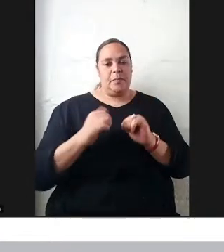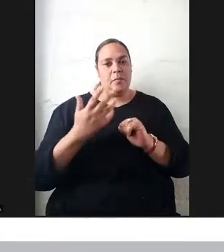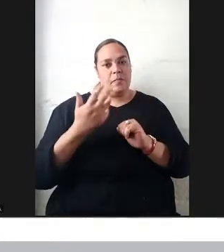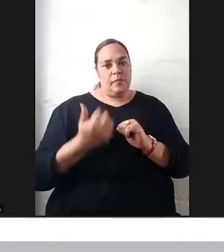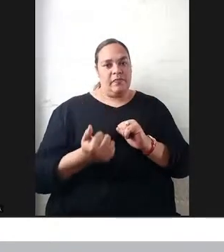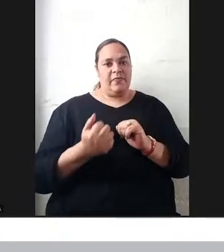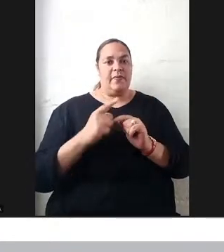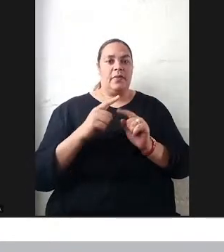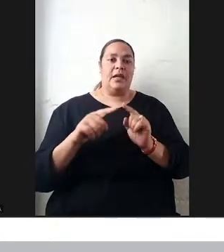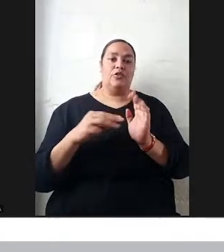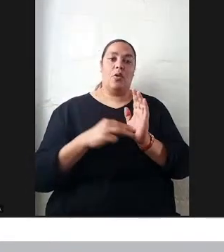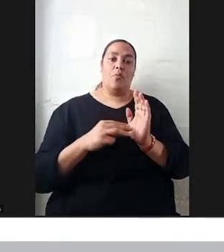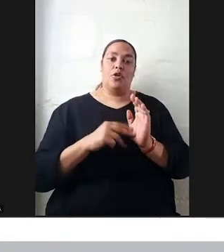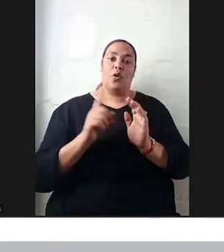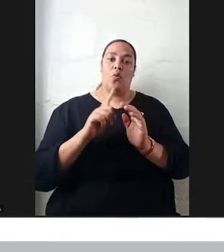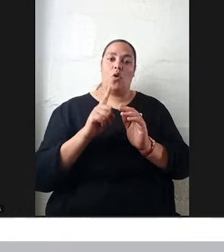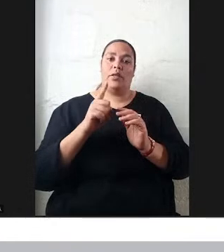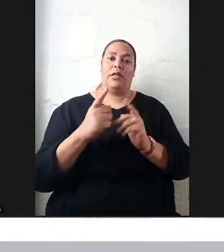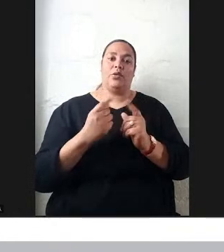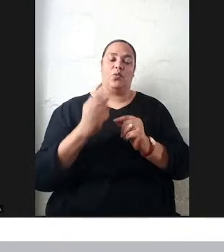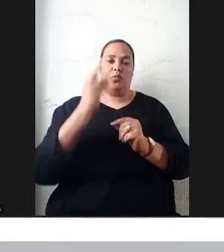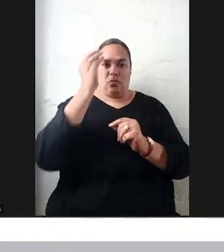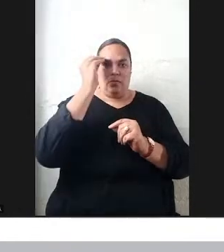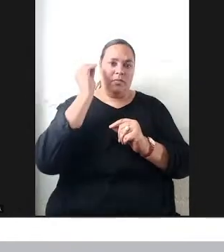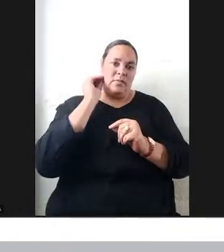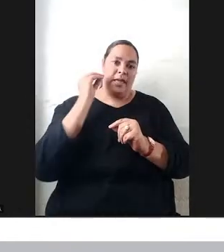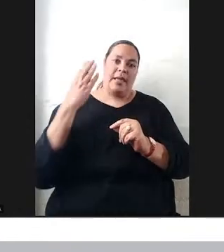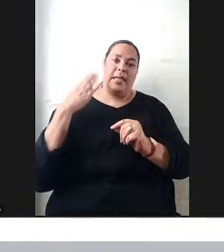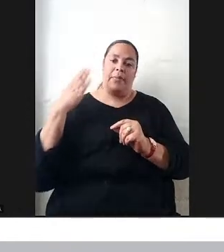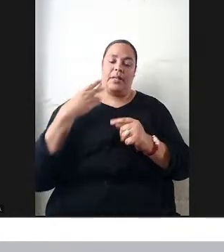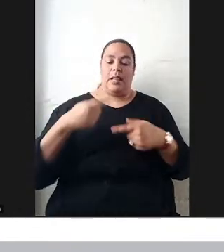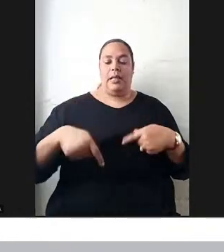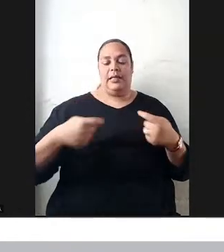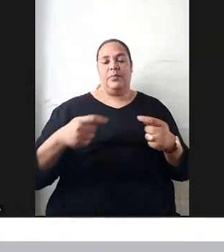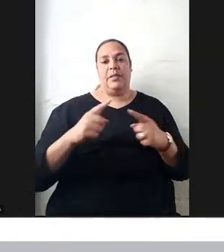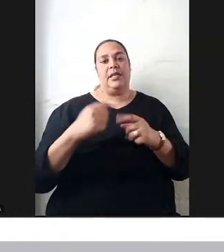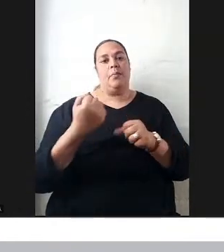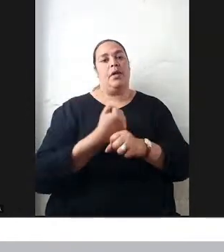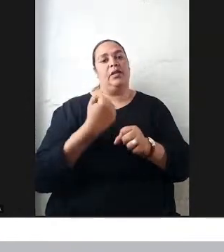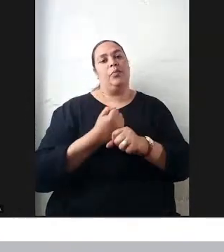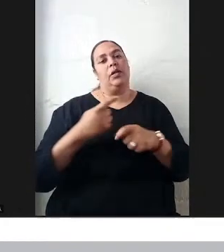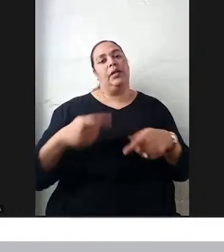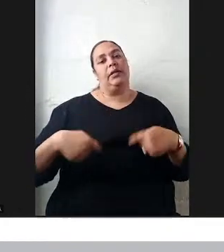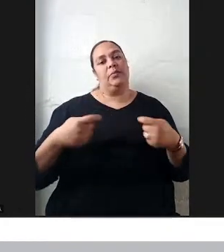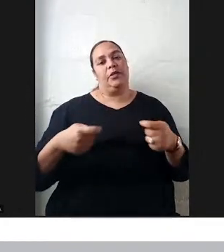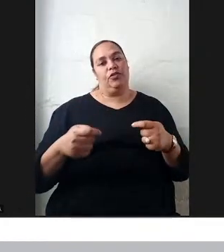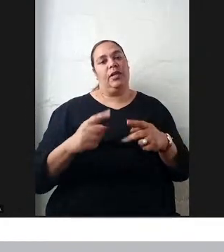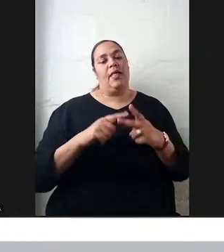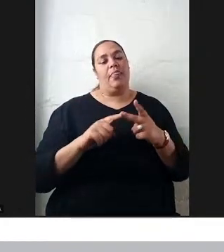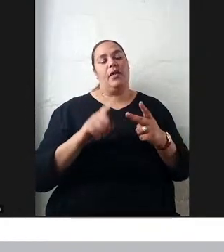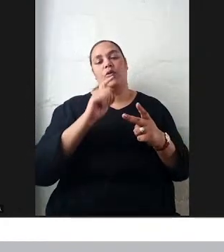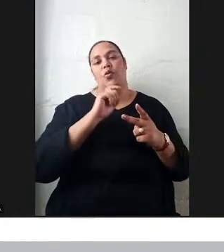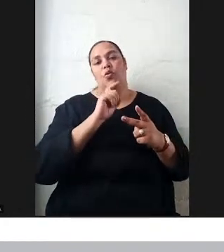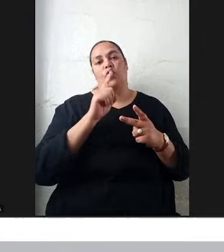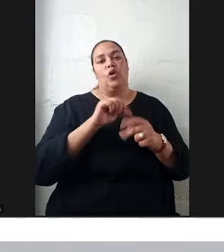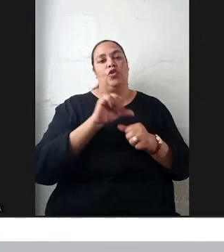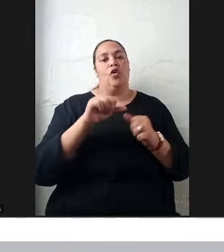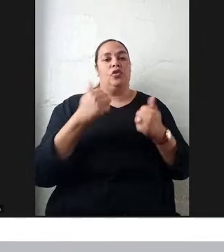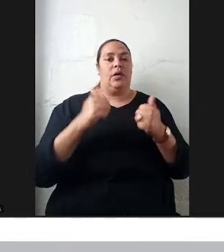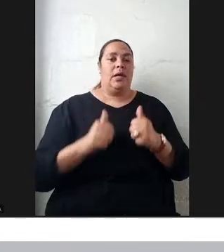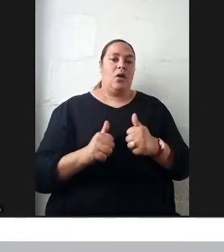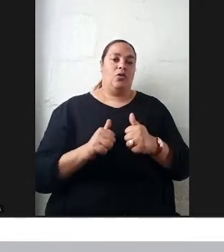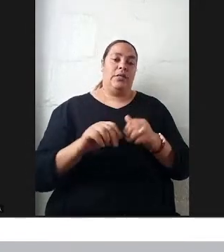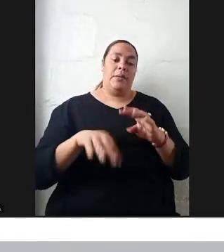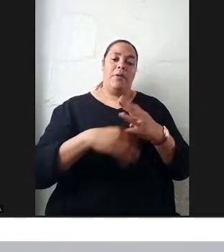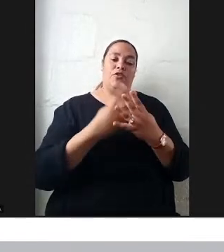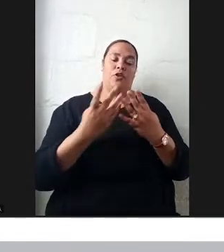model that takes into account the capital expenditure as well as operational expenditure, and then uses a social accounting matrix to calculate